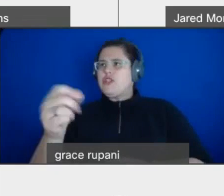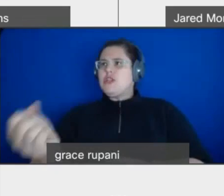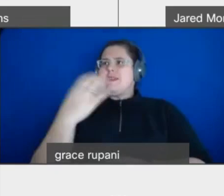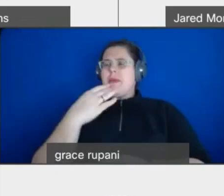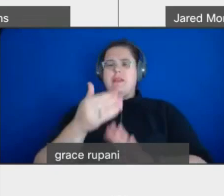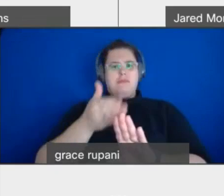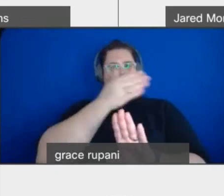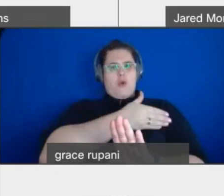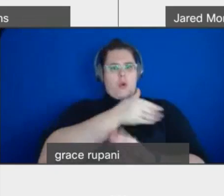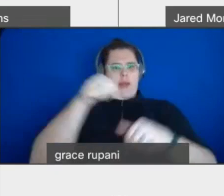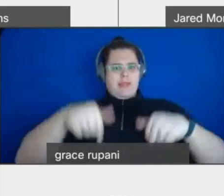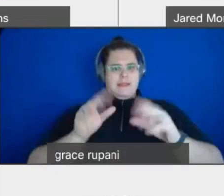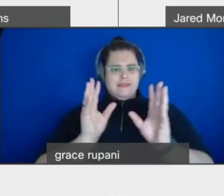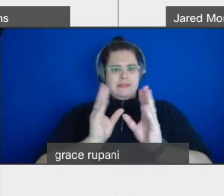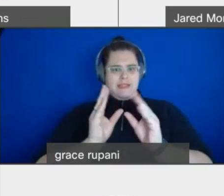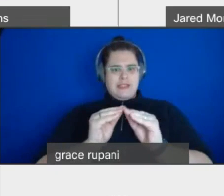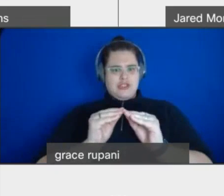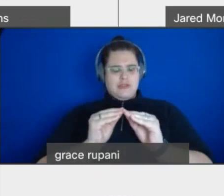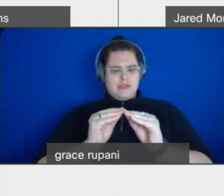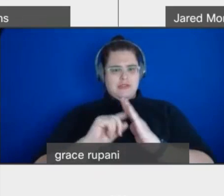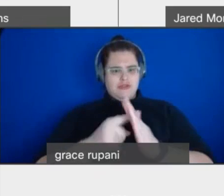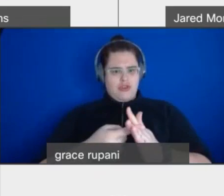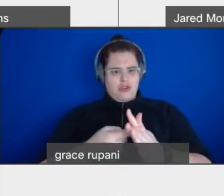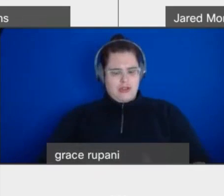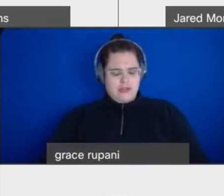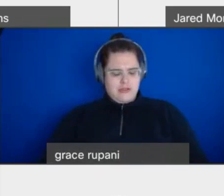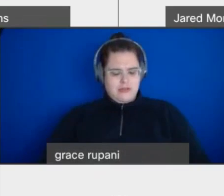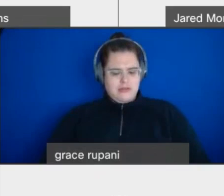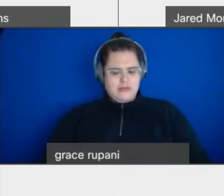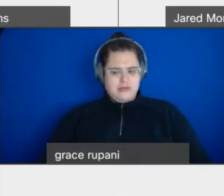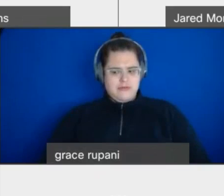to the onset of the call.